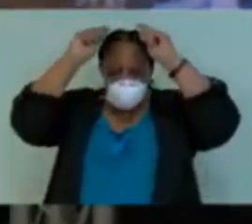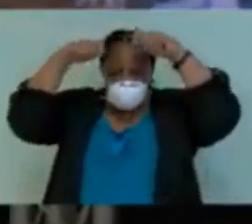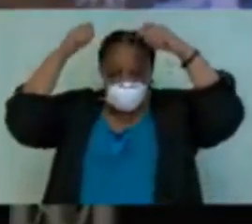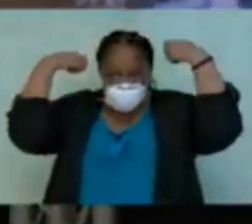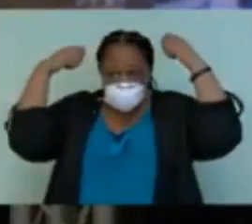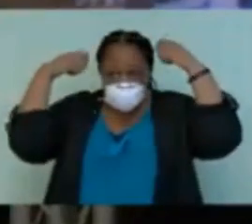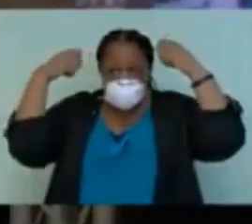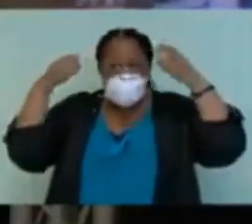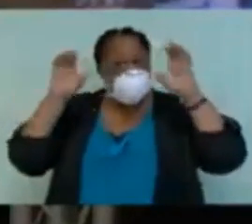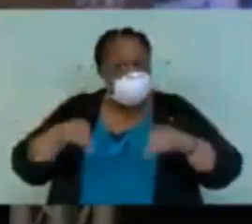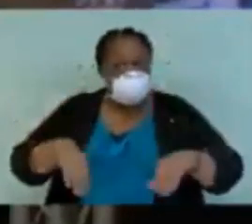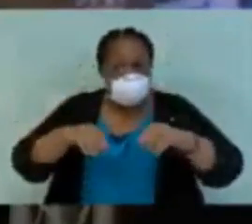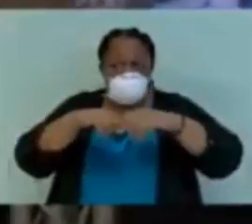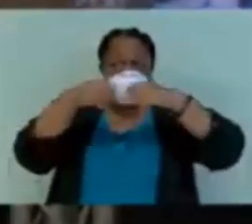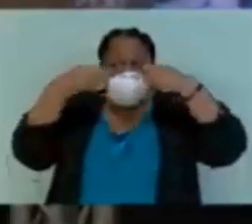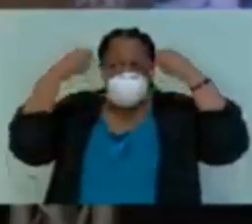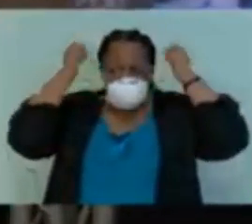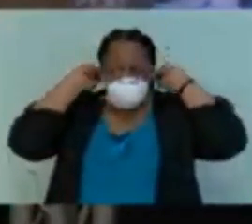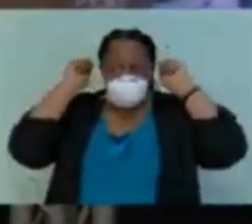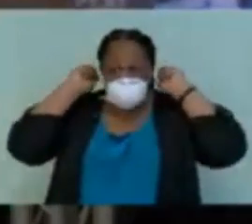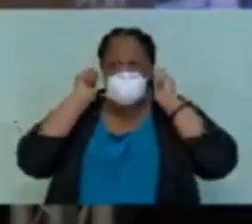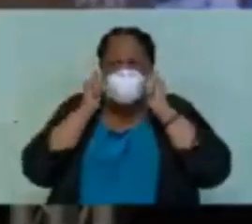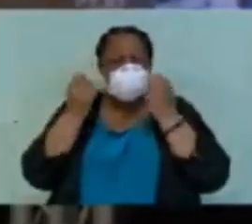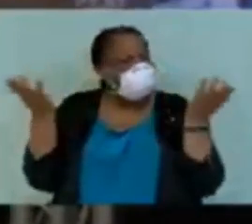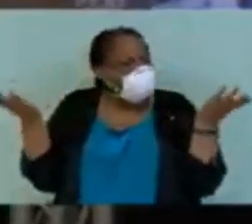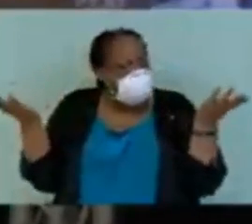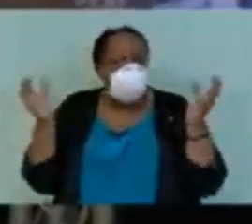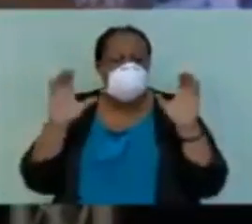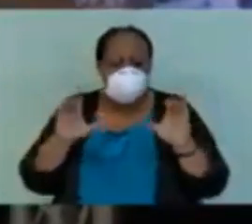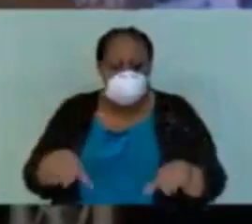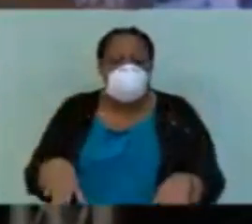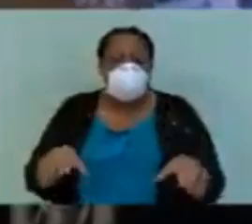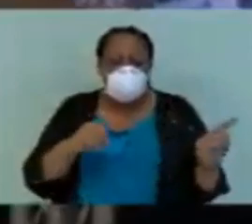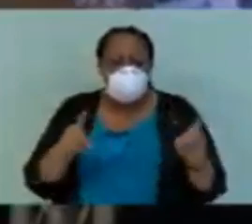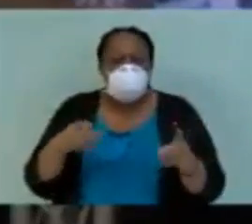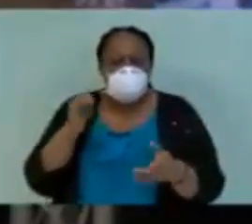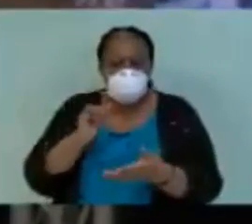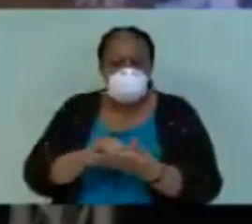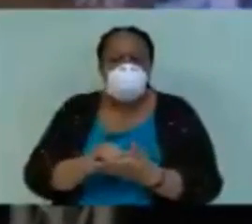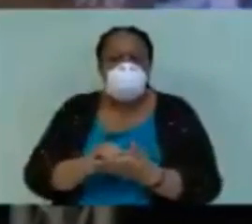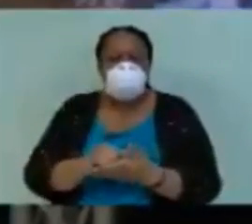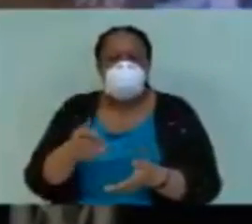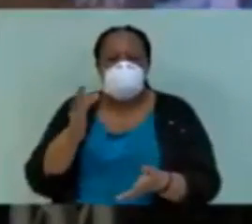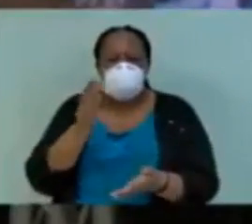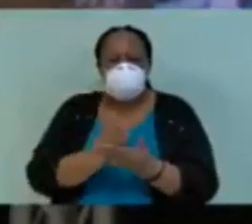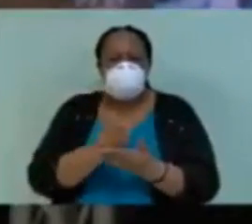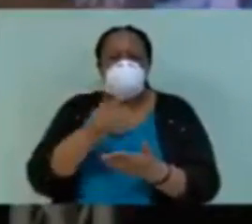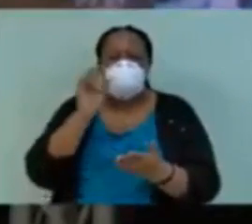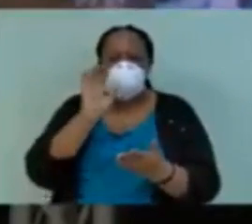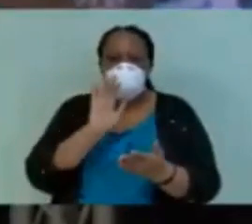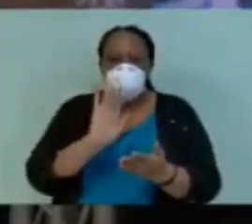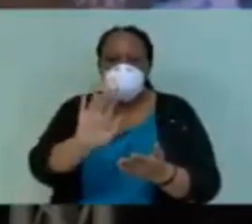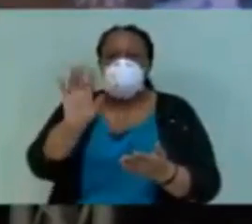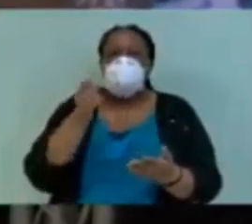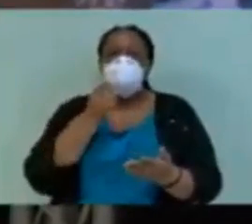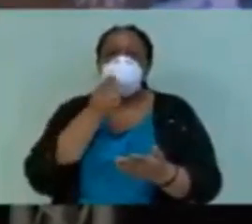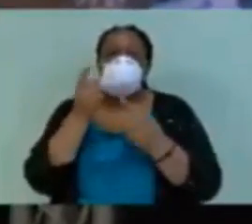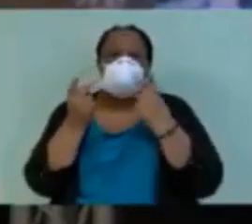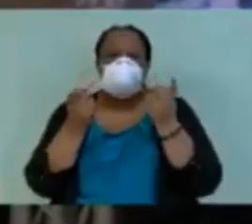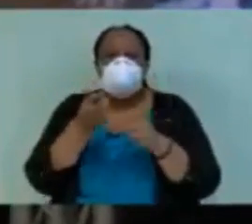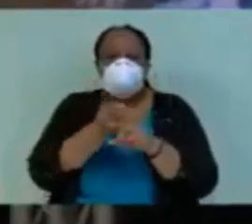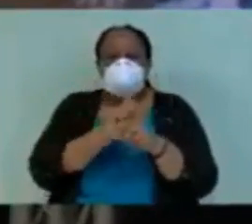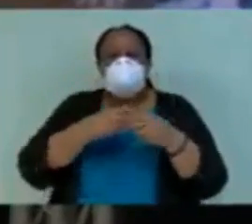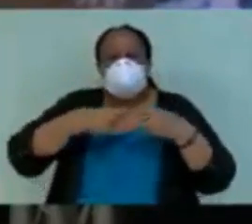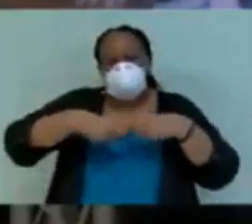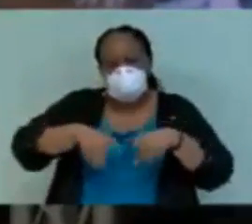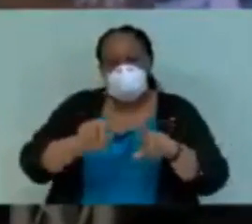prevent your respiratory droplets from traveling and infecting someone else. And the World Health Organization, the